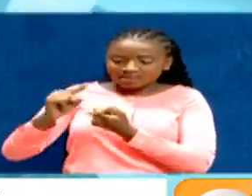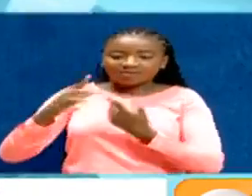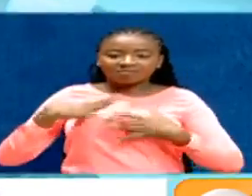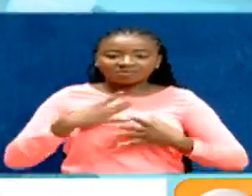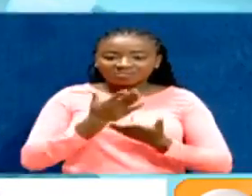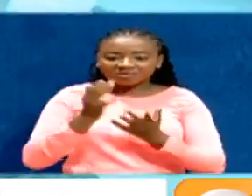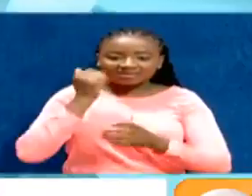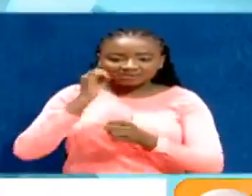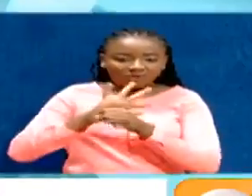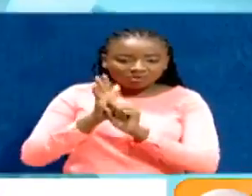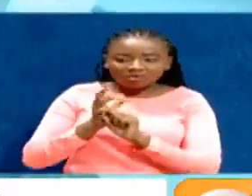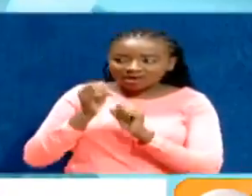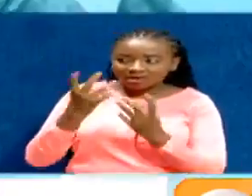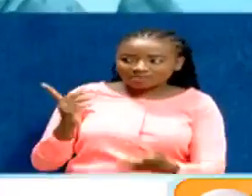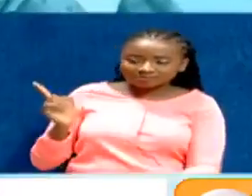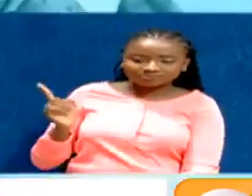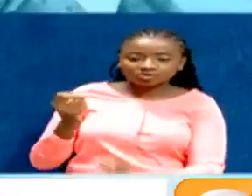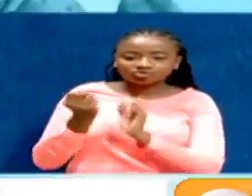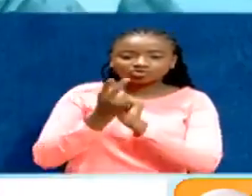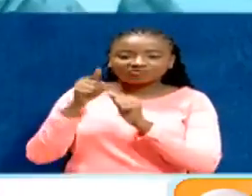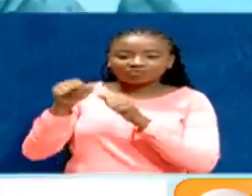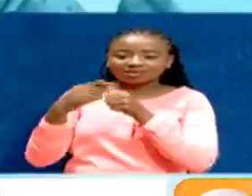positivity rates this week standing at 12.9%,